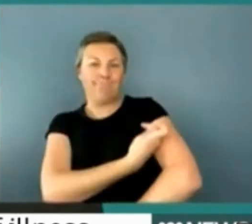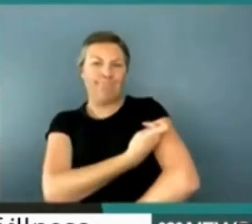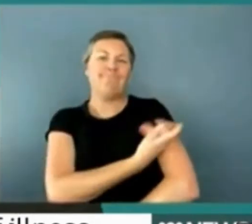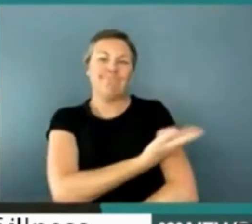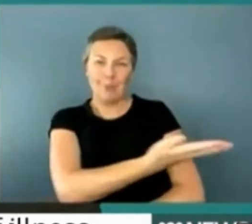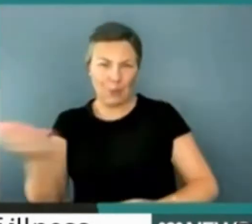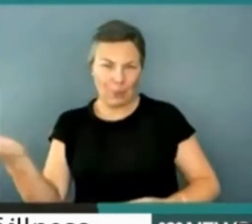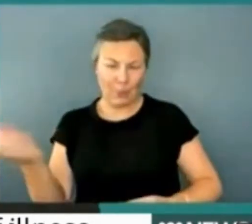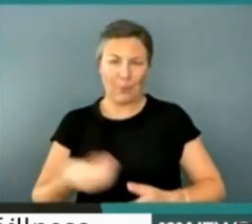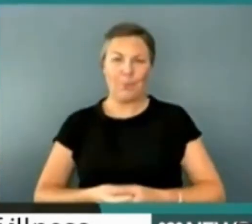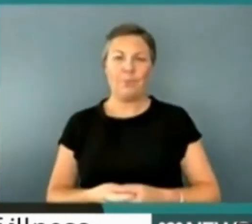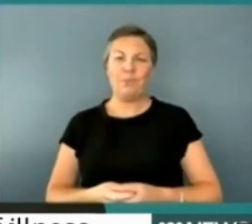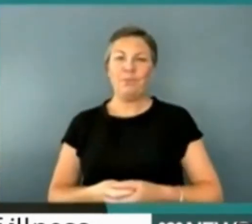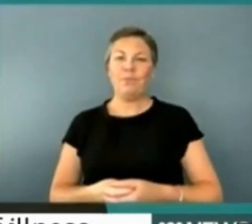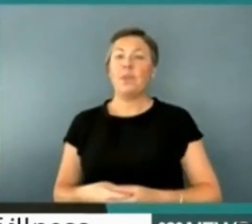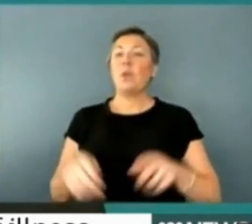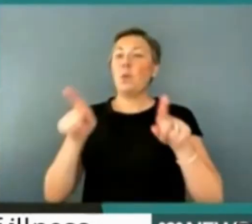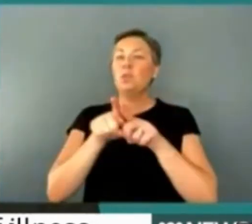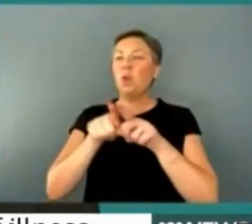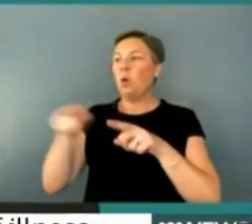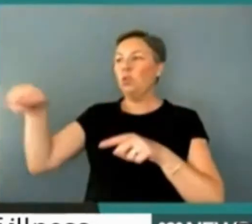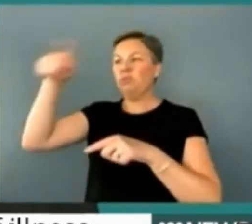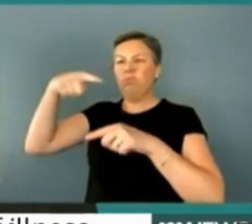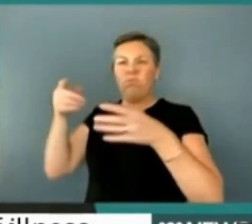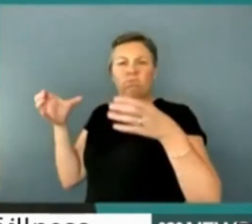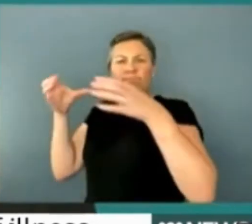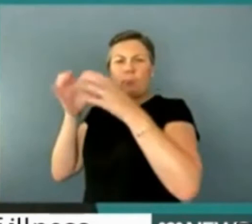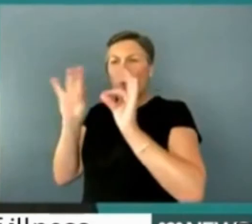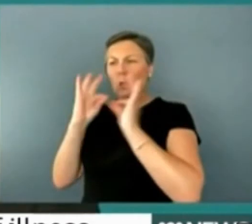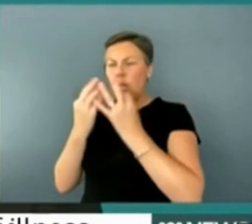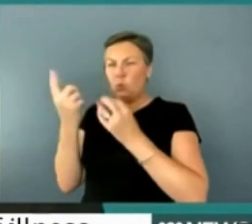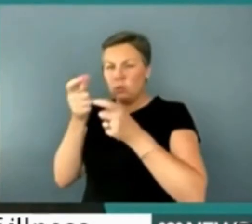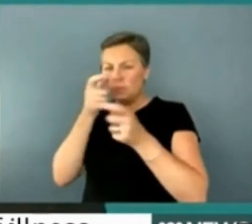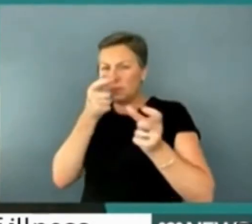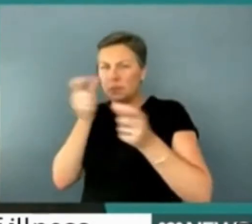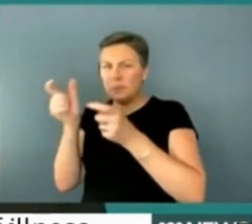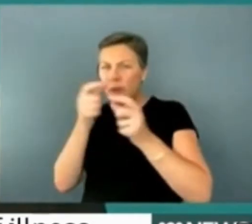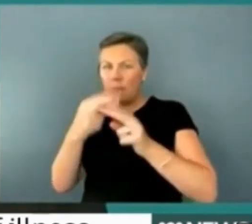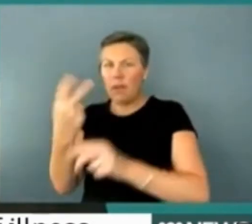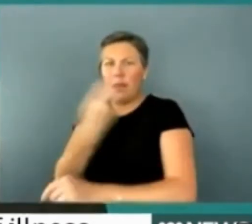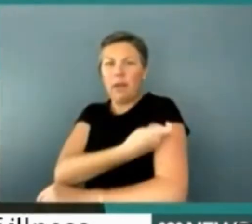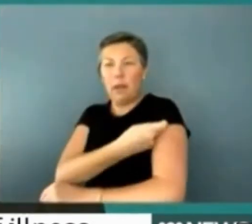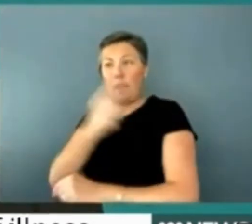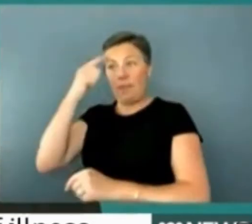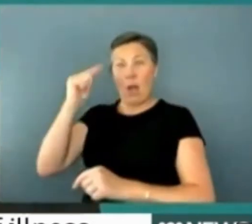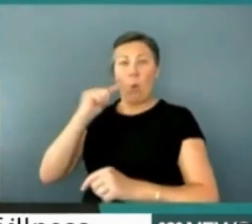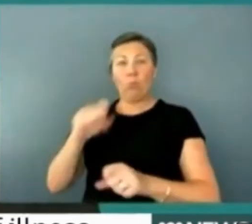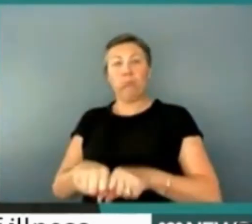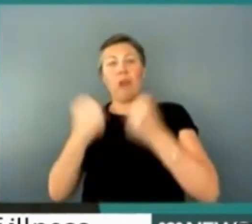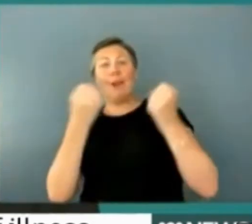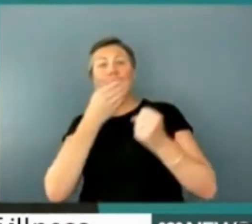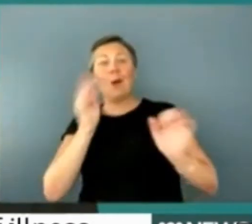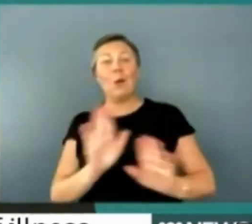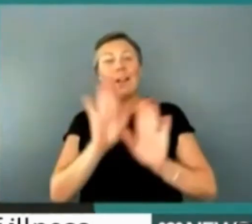all the information. Just to answer your specific question there, Claire, no, they're not resting over Christmas. They're continuing, and they